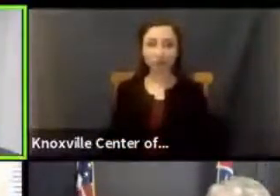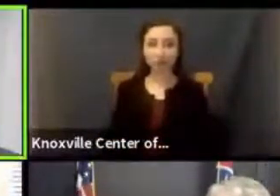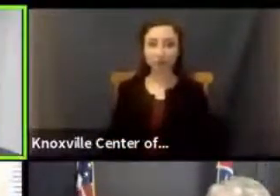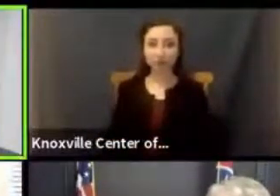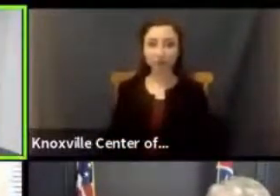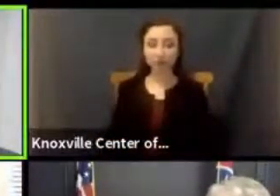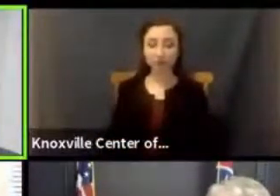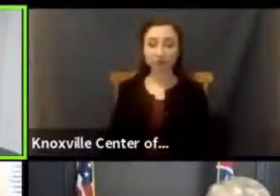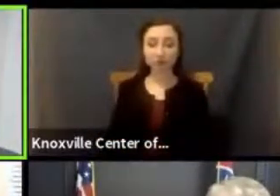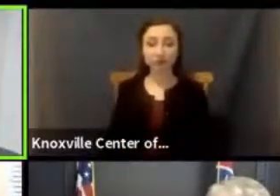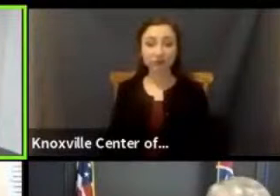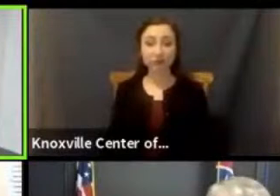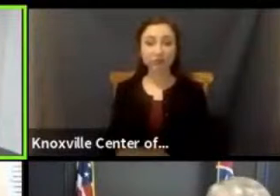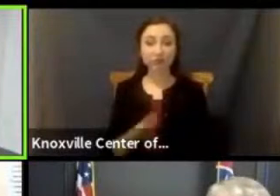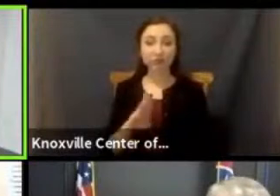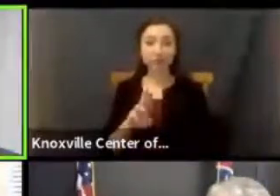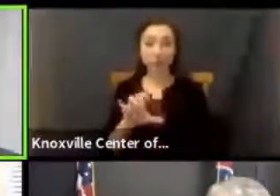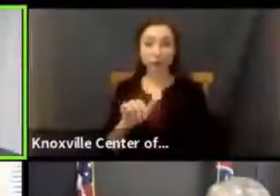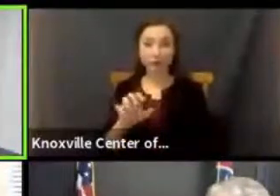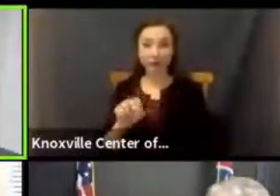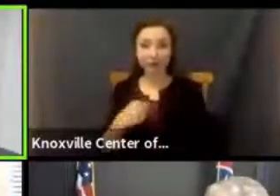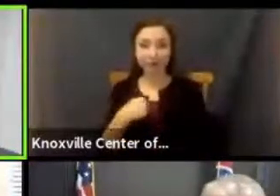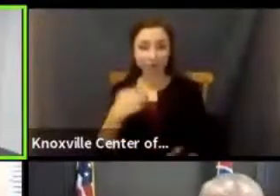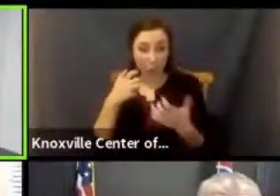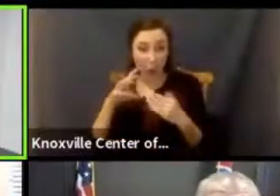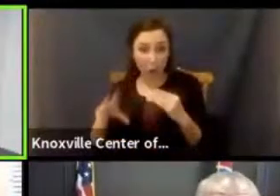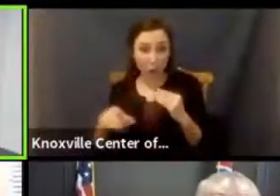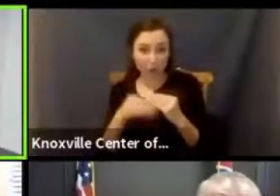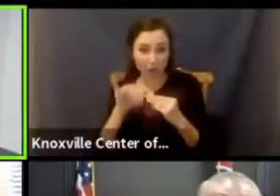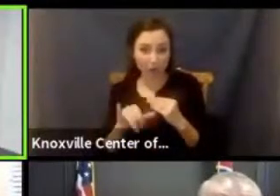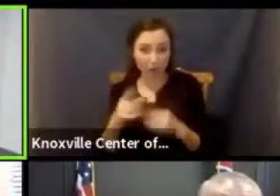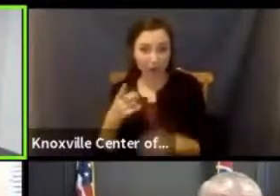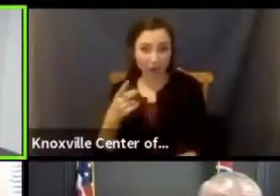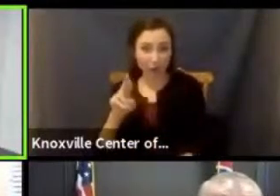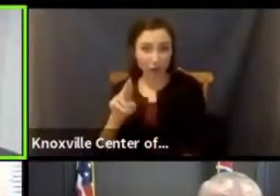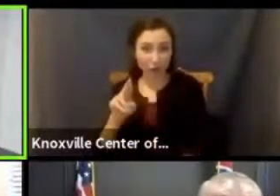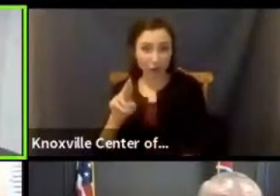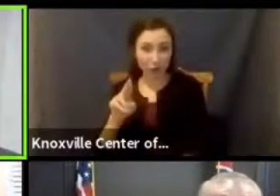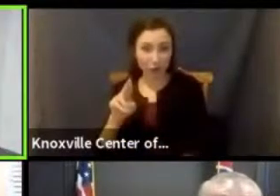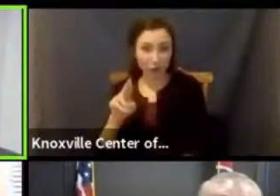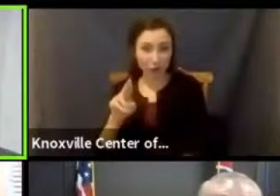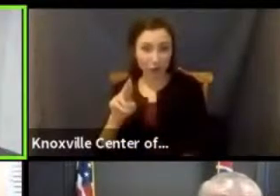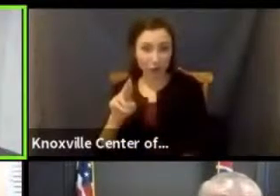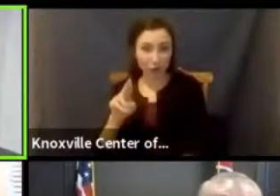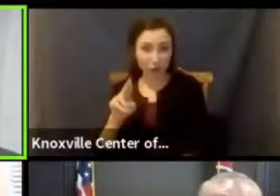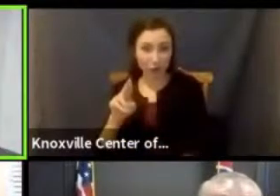Right, and I would add to that, Dr. Gocher, when we look at the data,